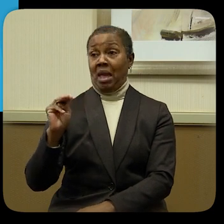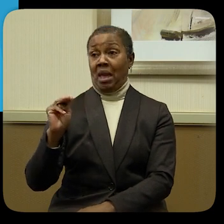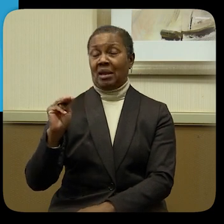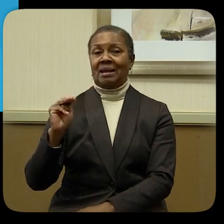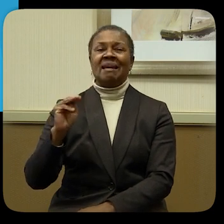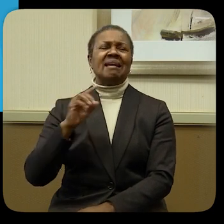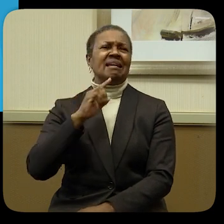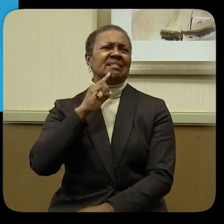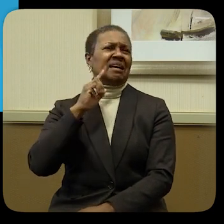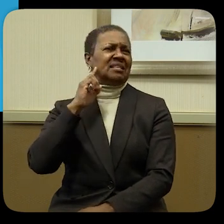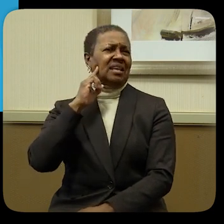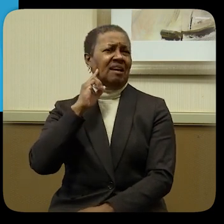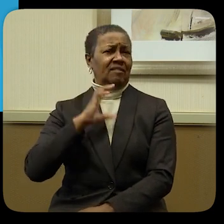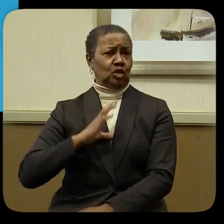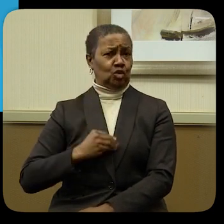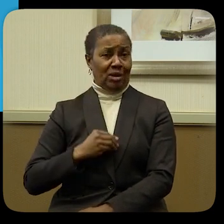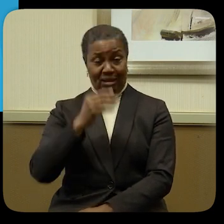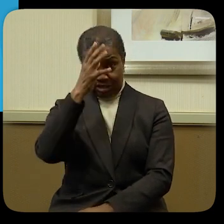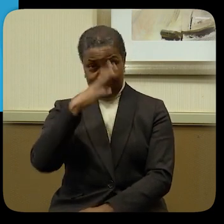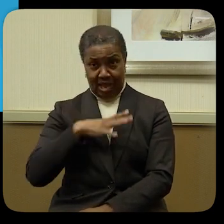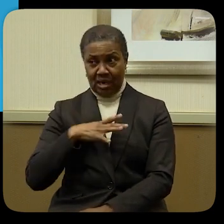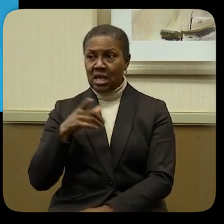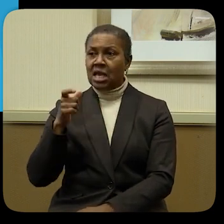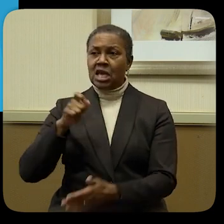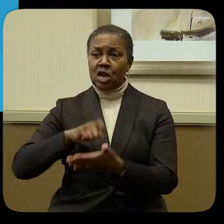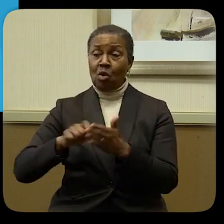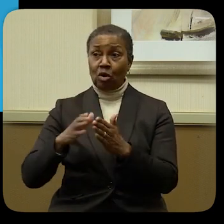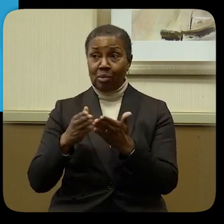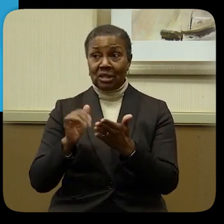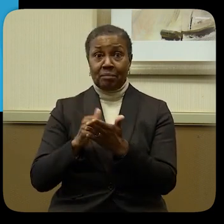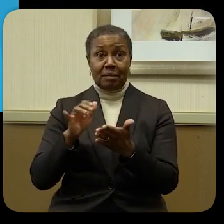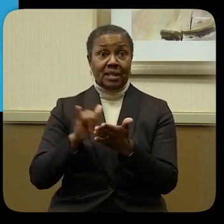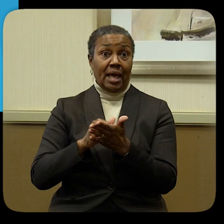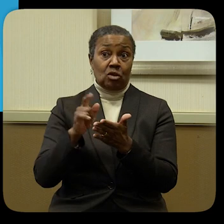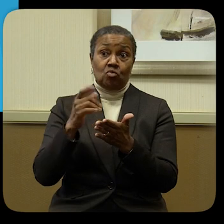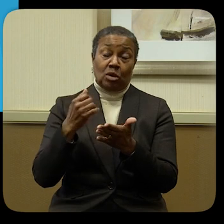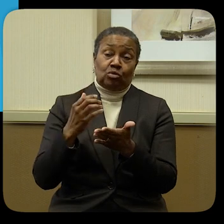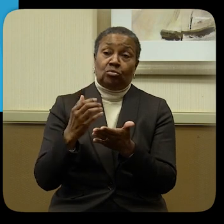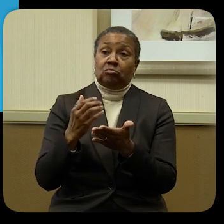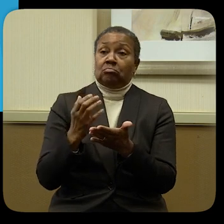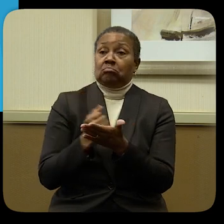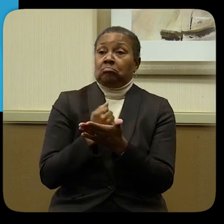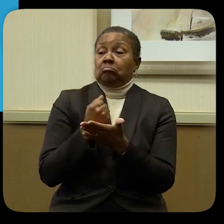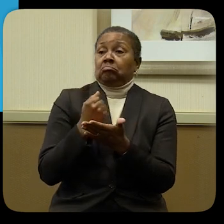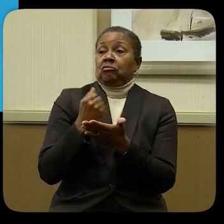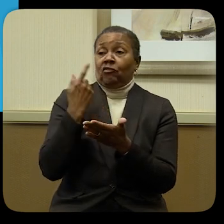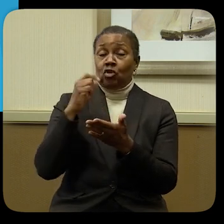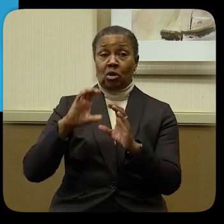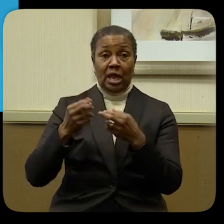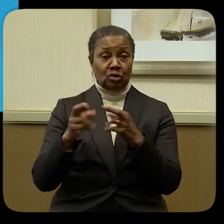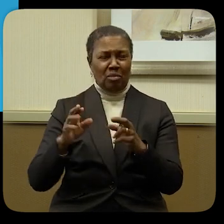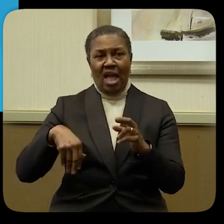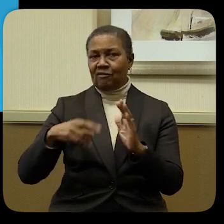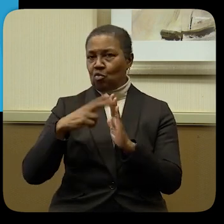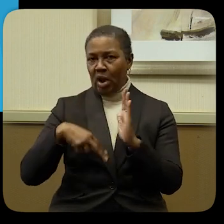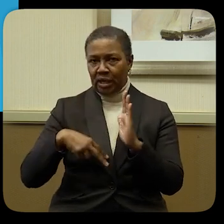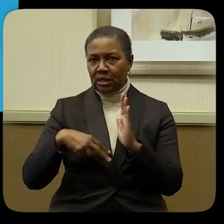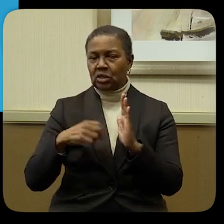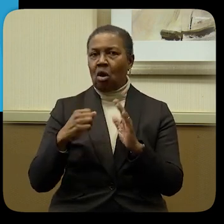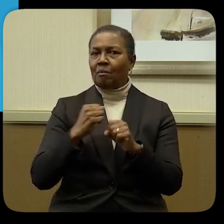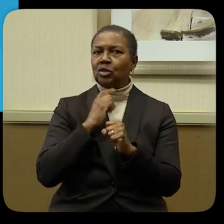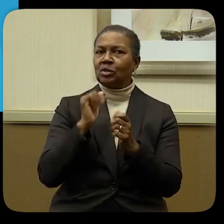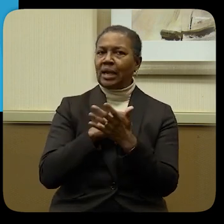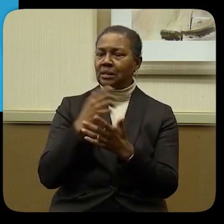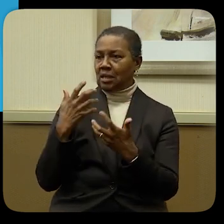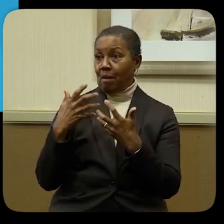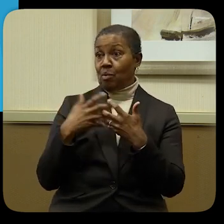trans man. And so he wrote a book that maybe that's something you want to get for your classroom. I haven't read it though, so you want to just make sure